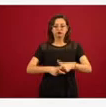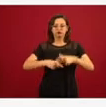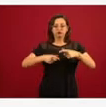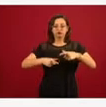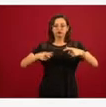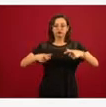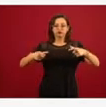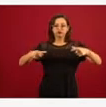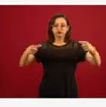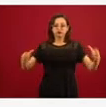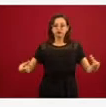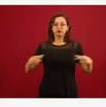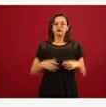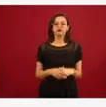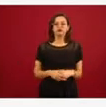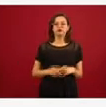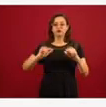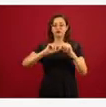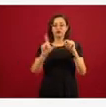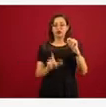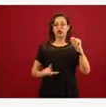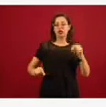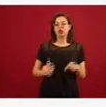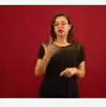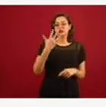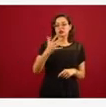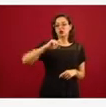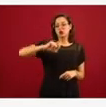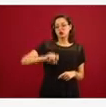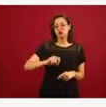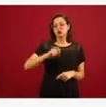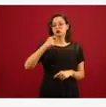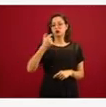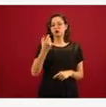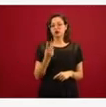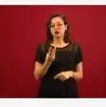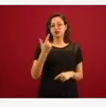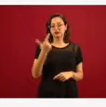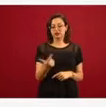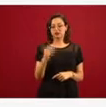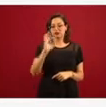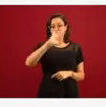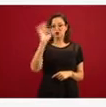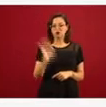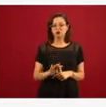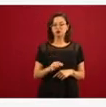course will vary over time as the epidemic moves forward.